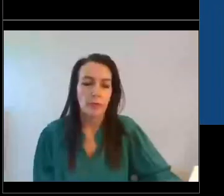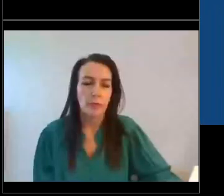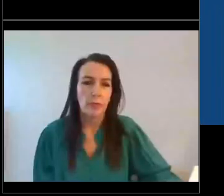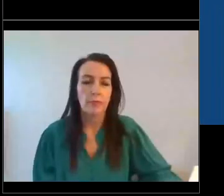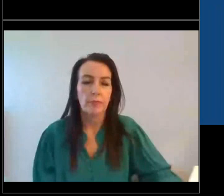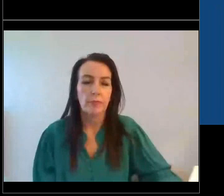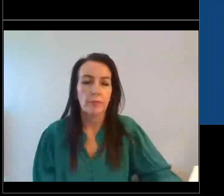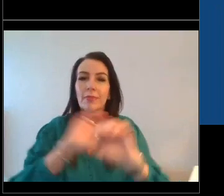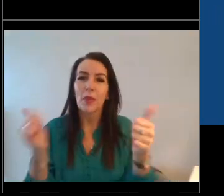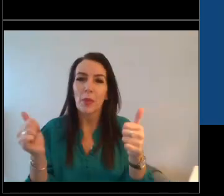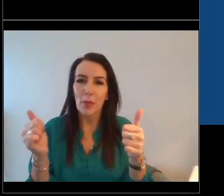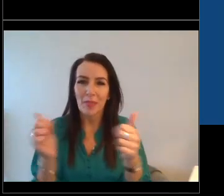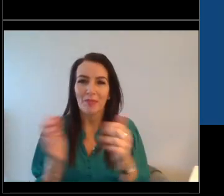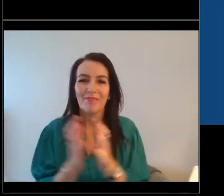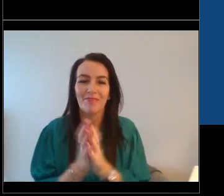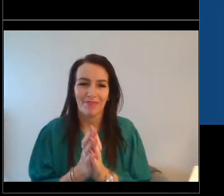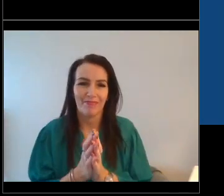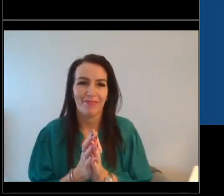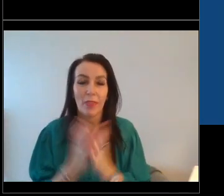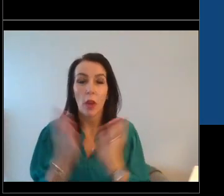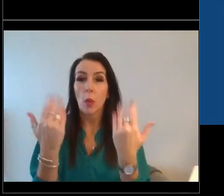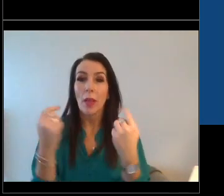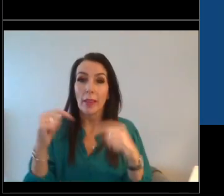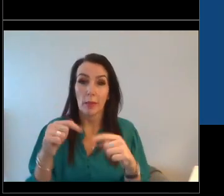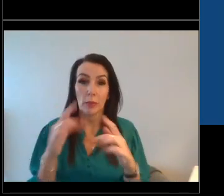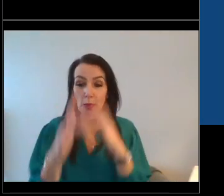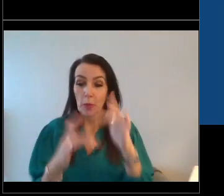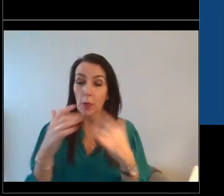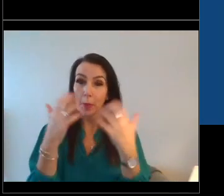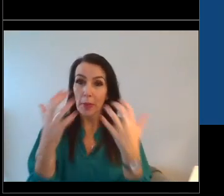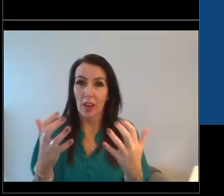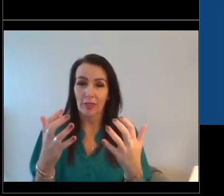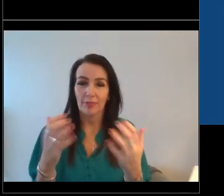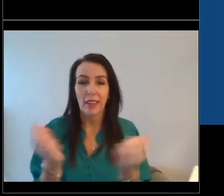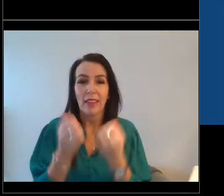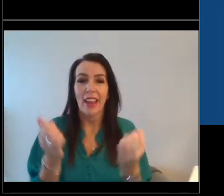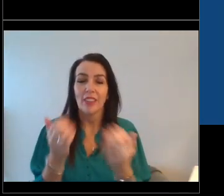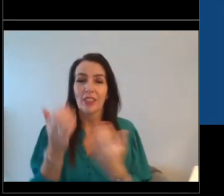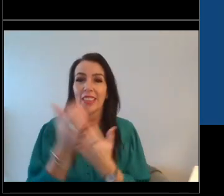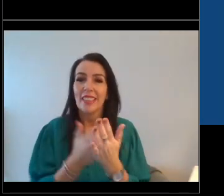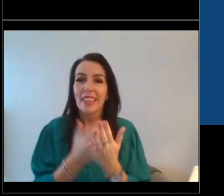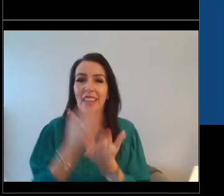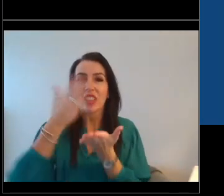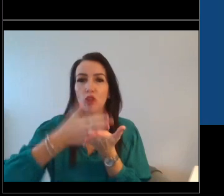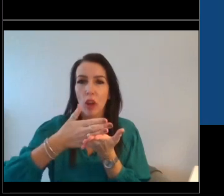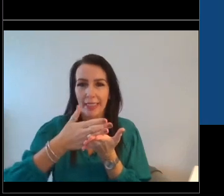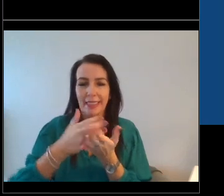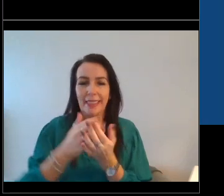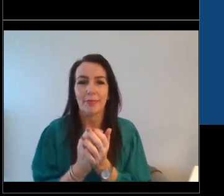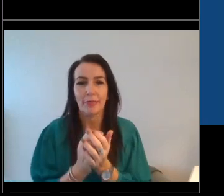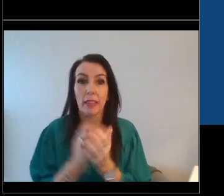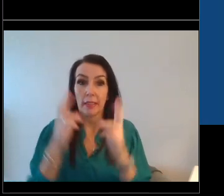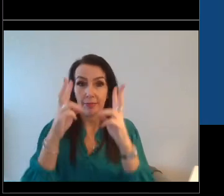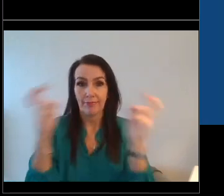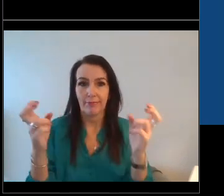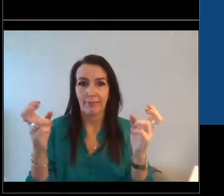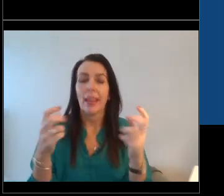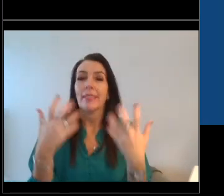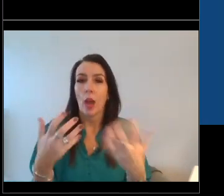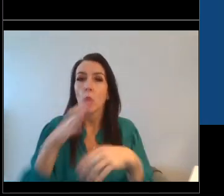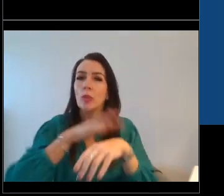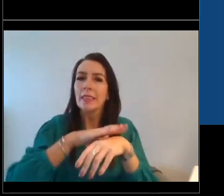Hello, everyone, and welcome to the webinar in our Energy Saving Trust webinar series, It's Time to Decarbonize. Today,